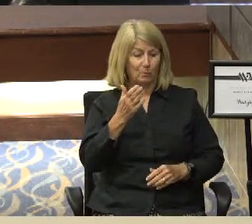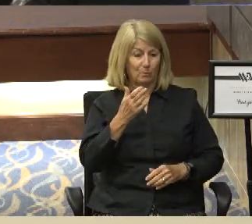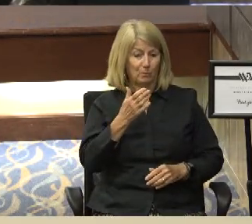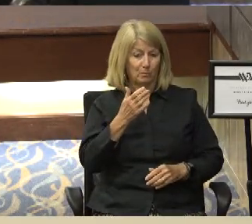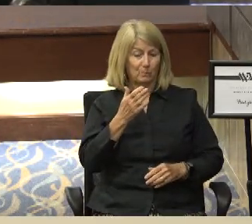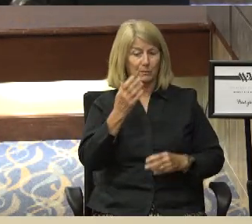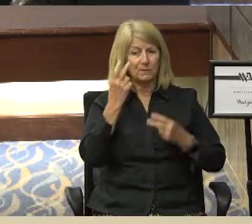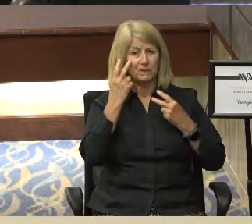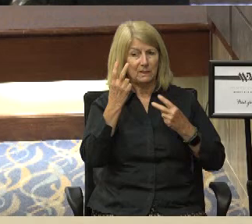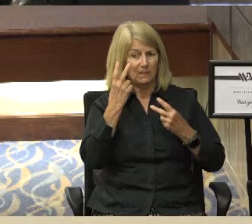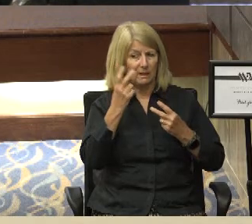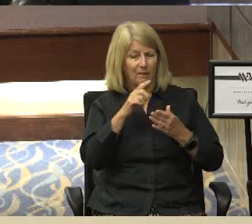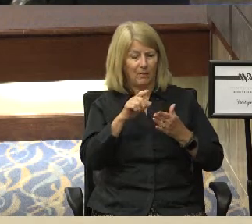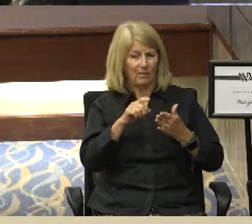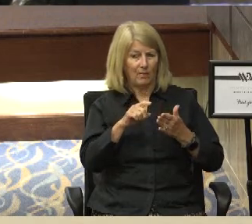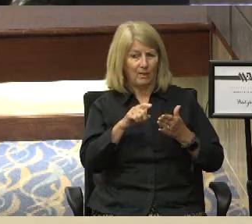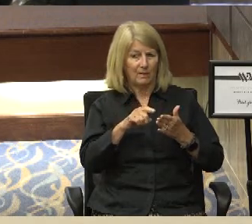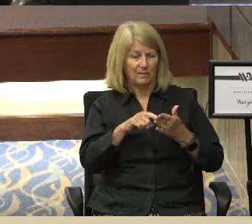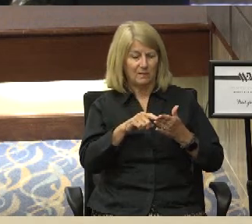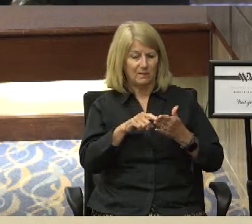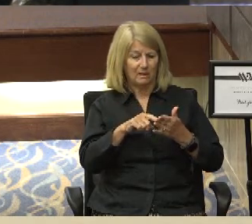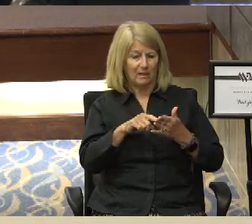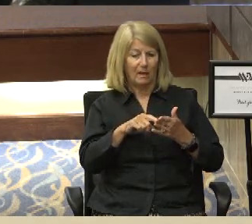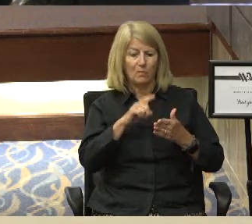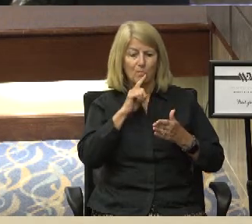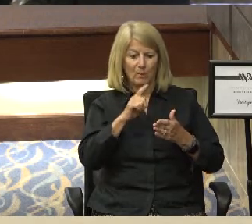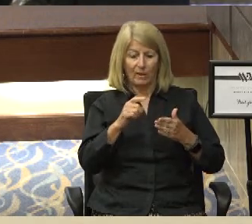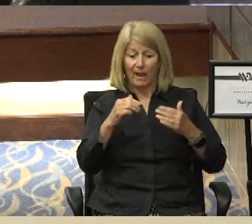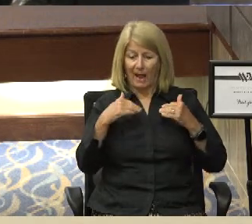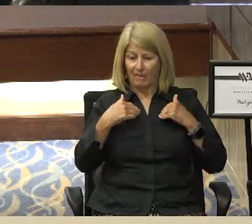headed. I really have a high